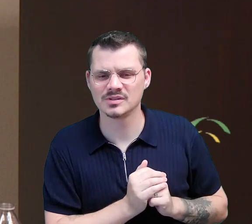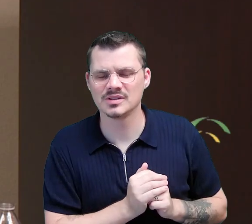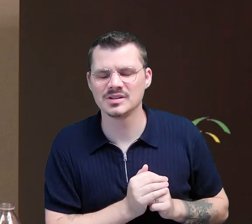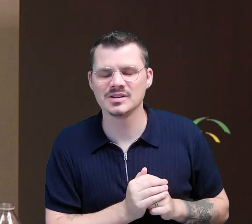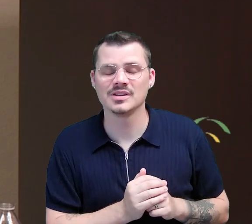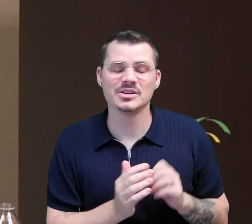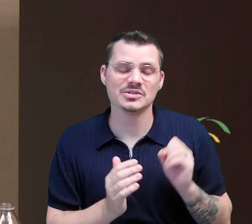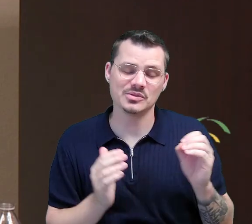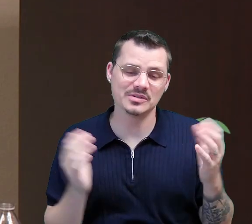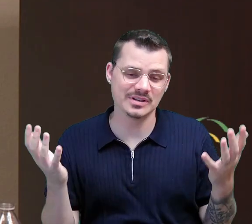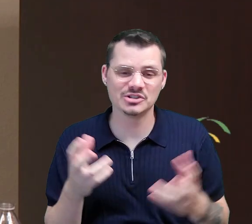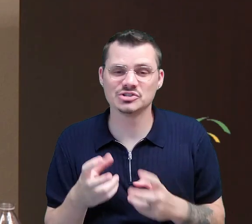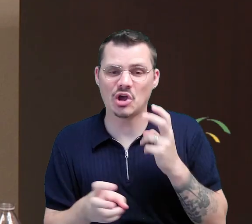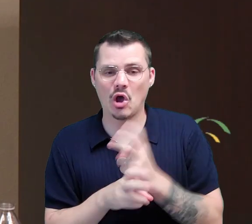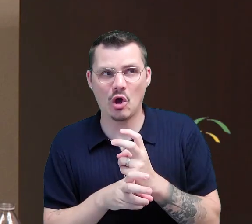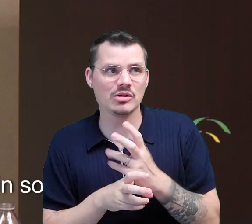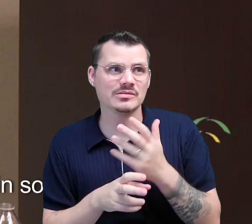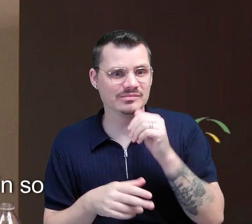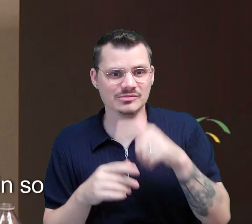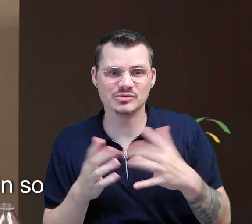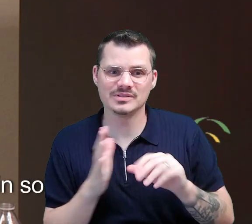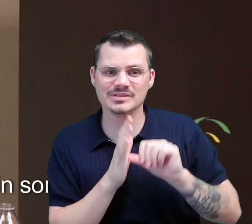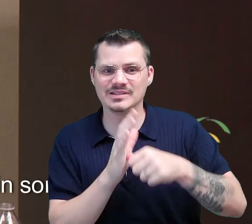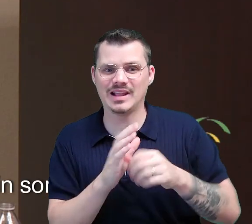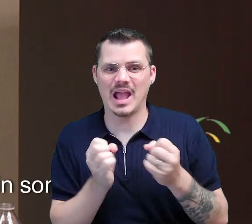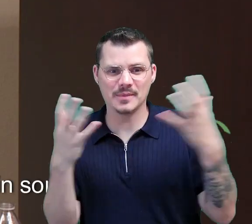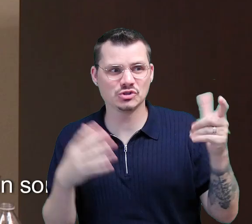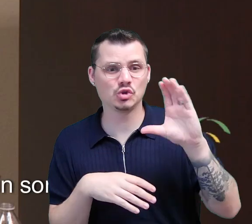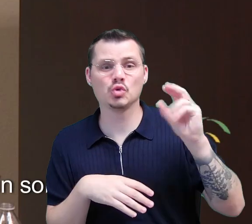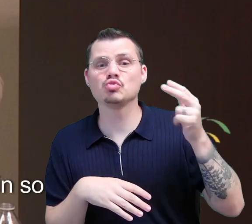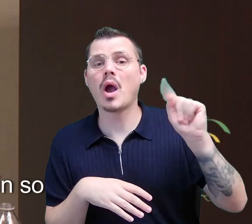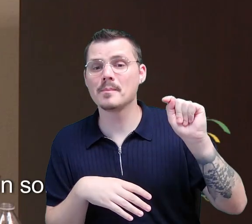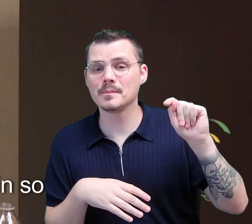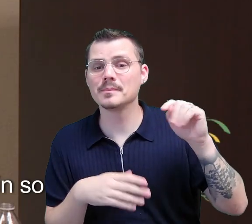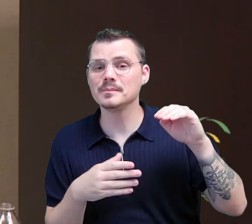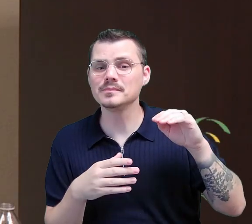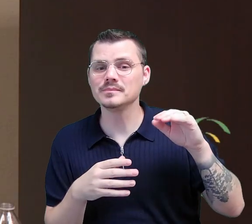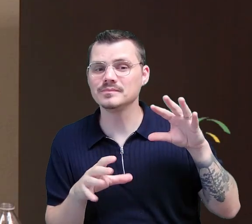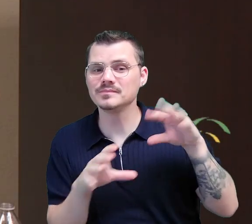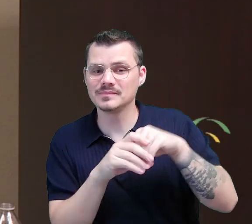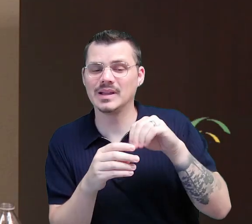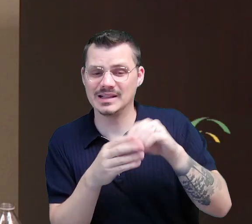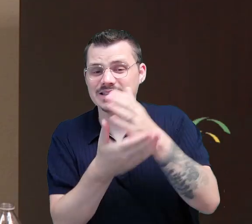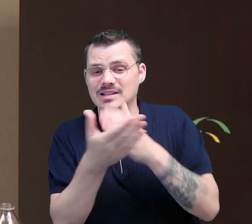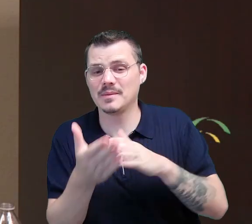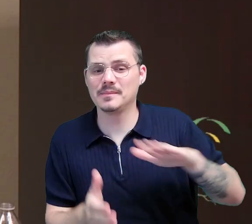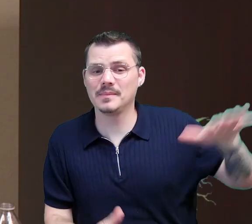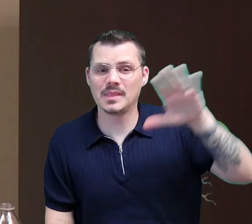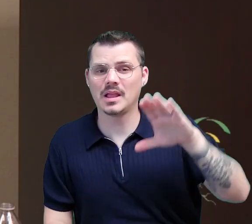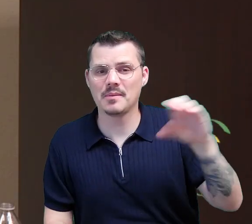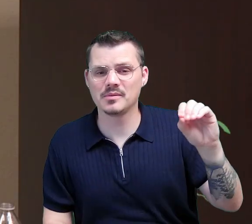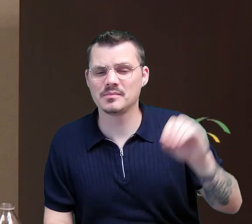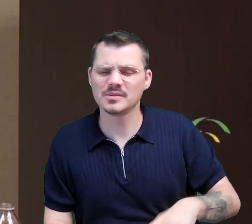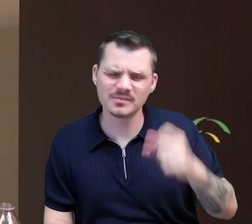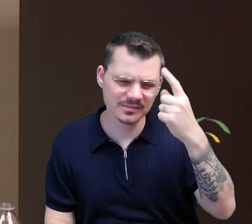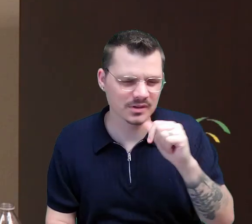it's hard to overstate the amount of corruption that is present in some pharmaceutical companies,